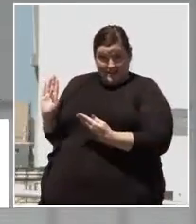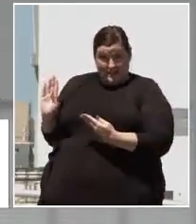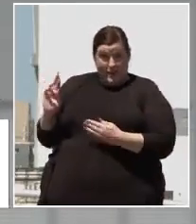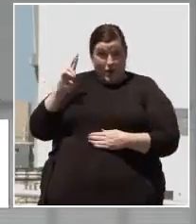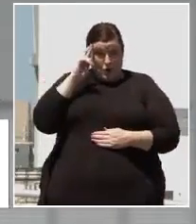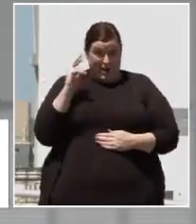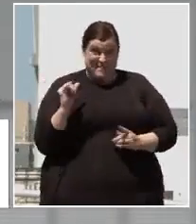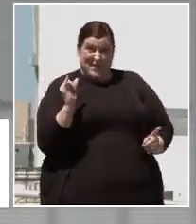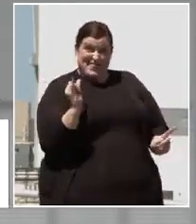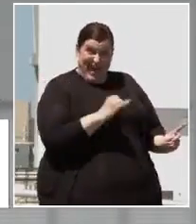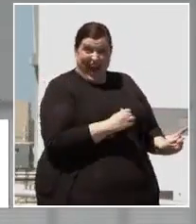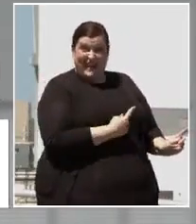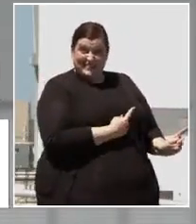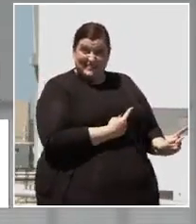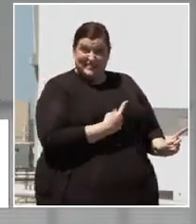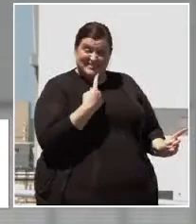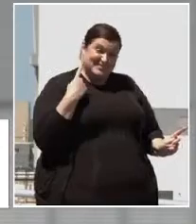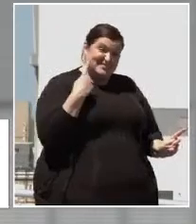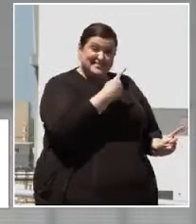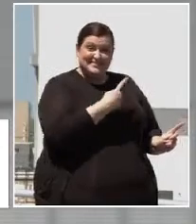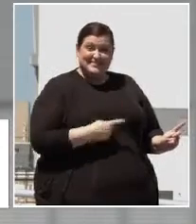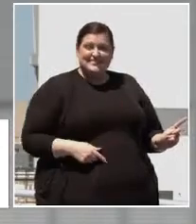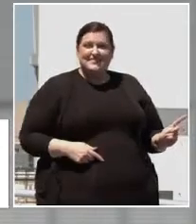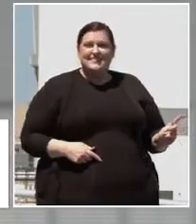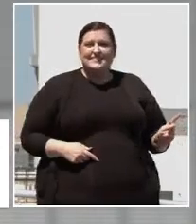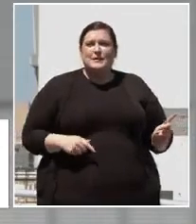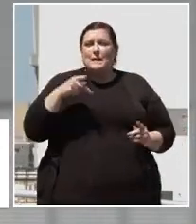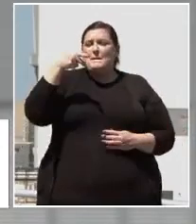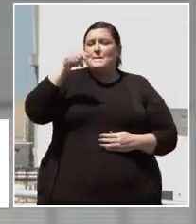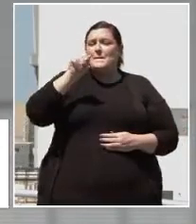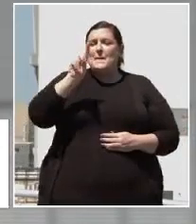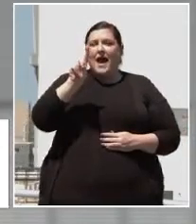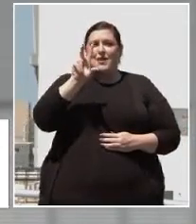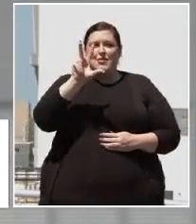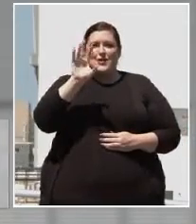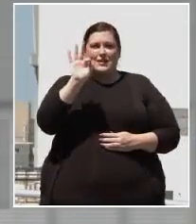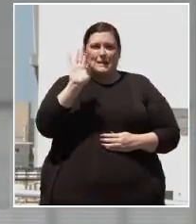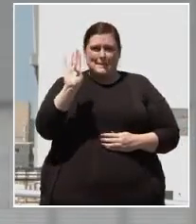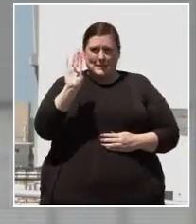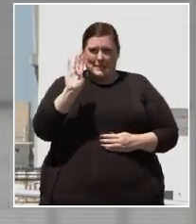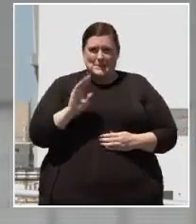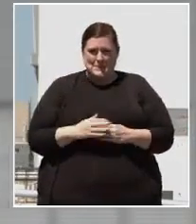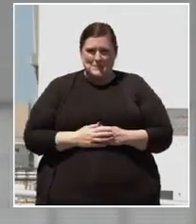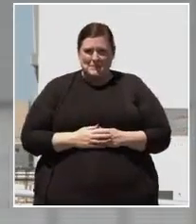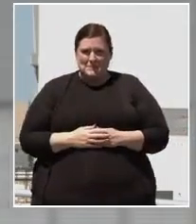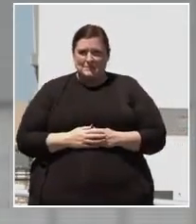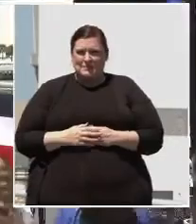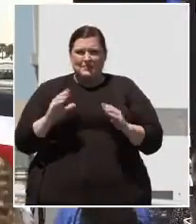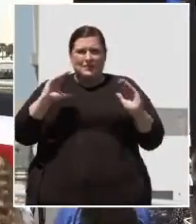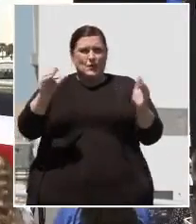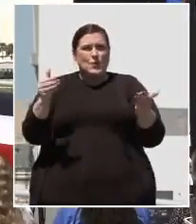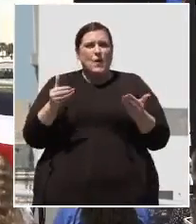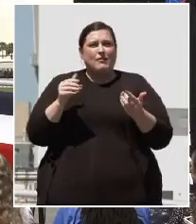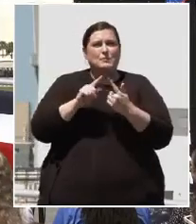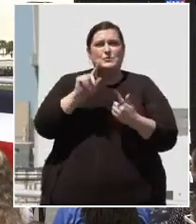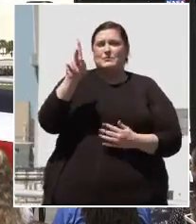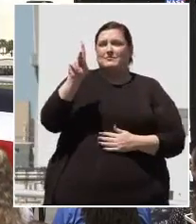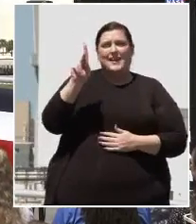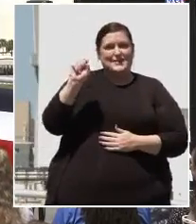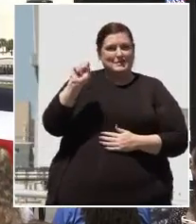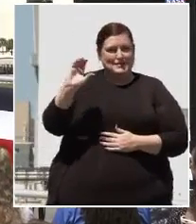ready for that out there on pad 39b welcome to the Kennedy